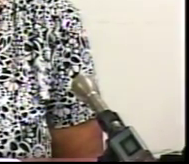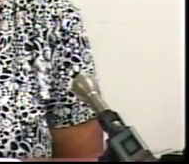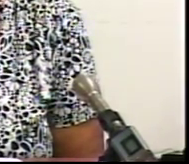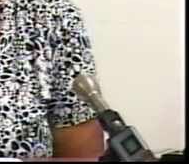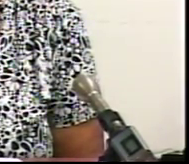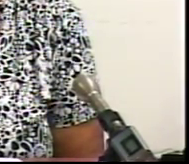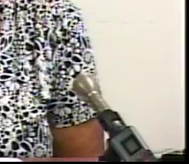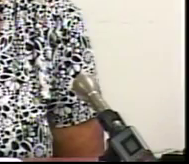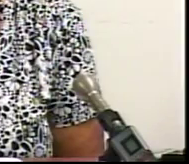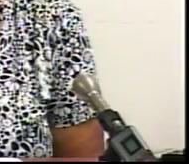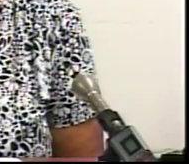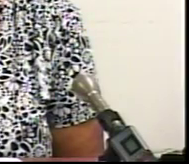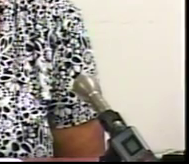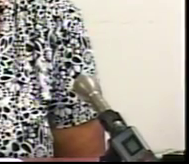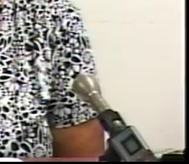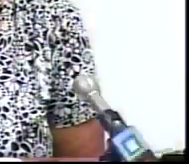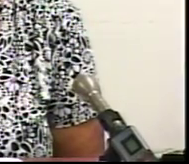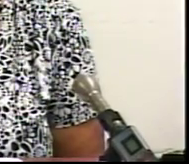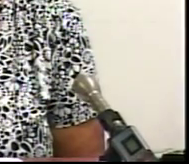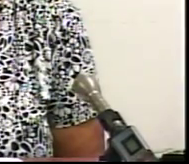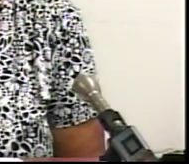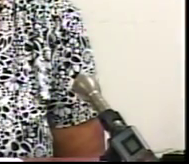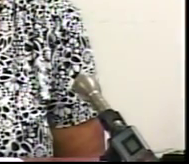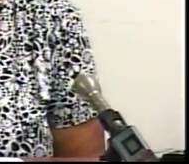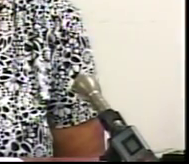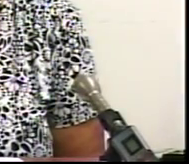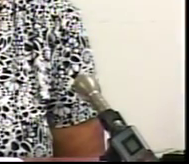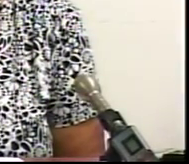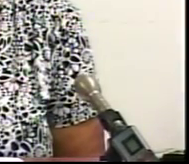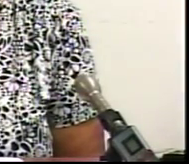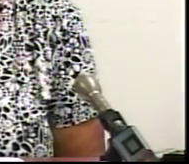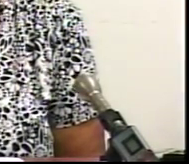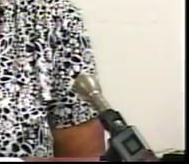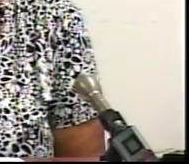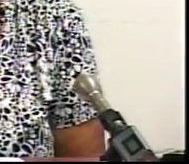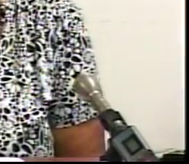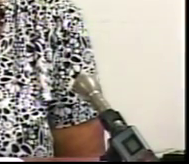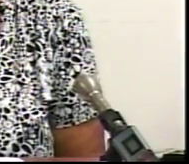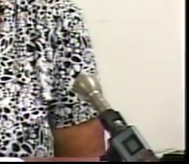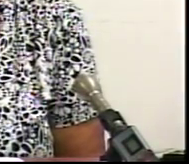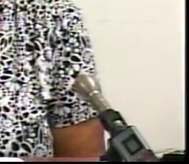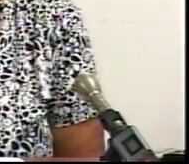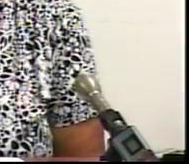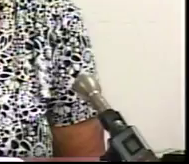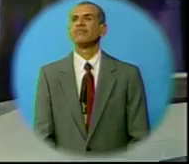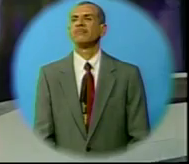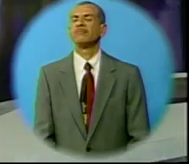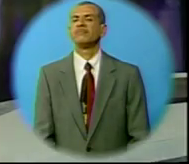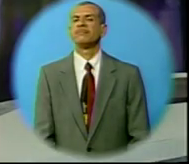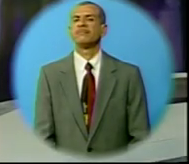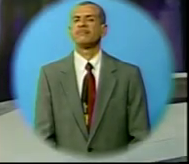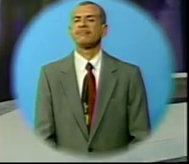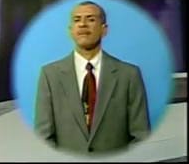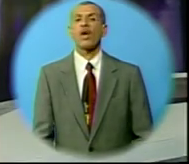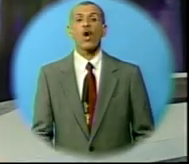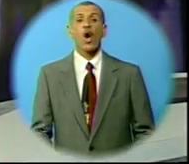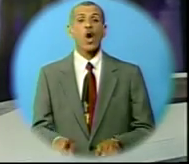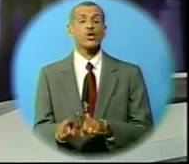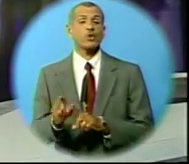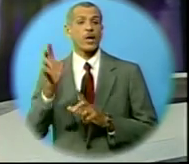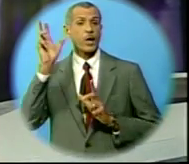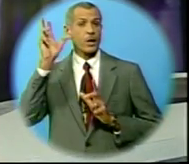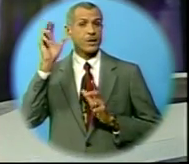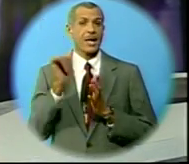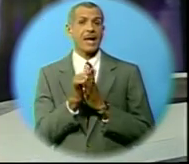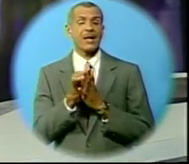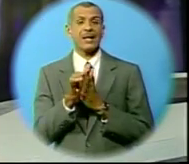have plans depending on what phase we are in. We are now in the planning phase. We're also hearing